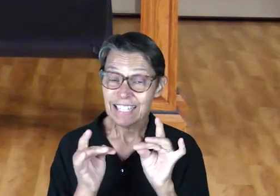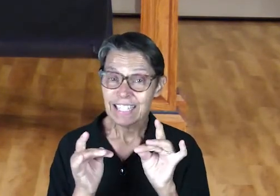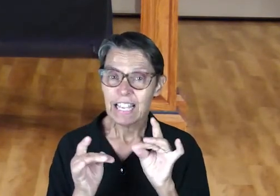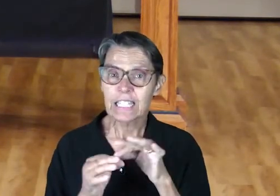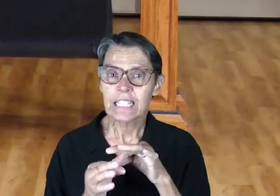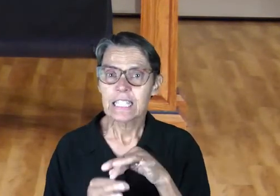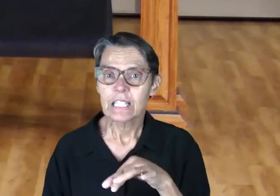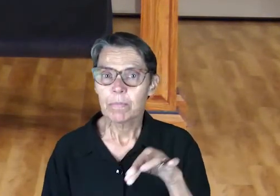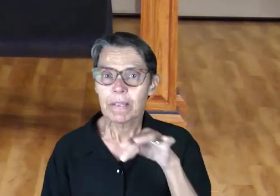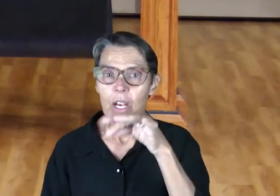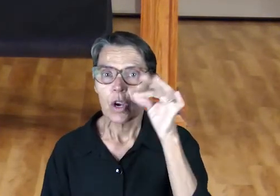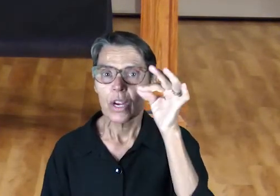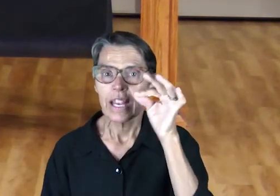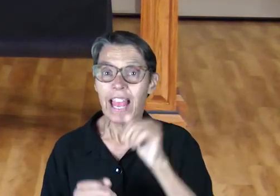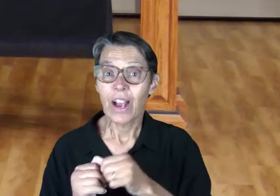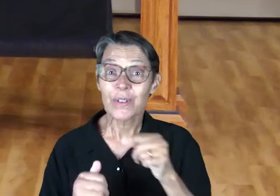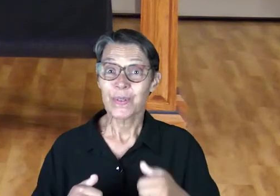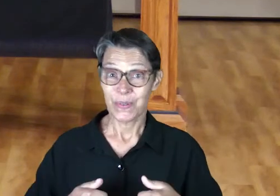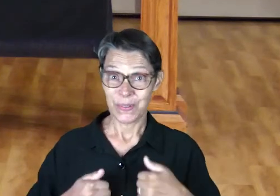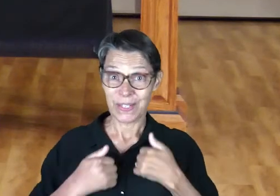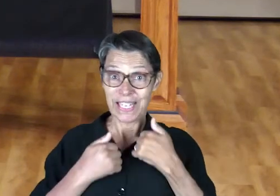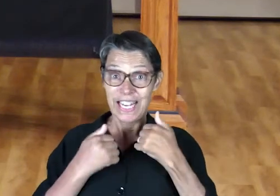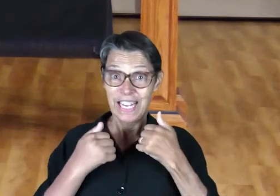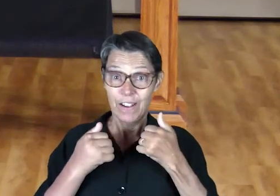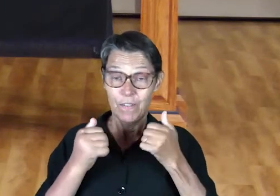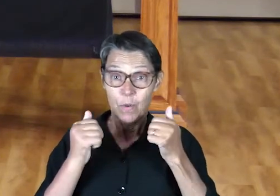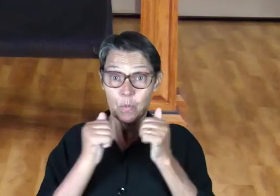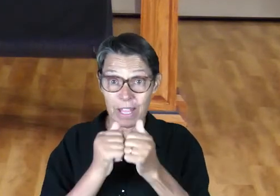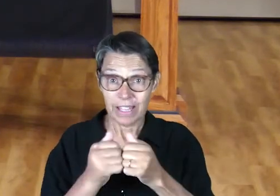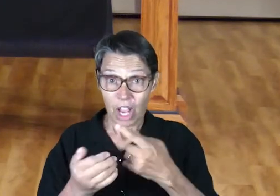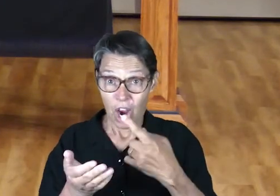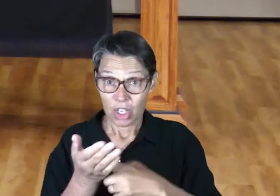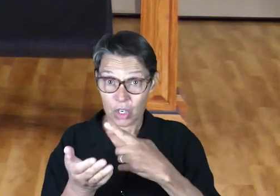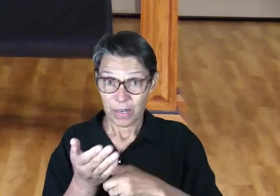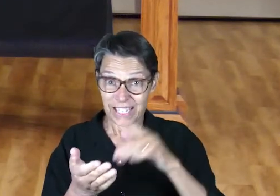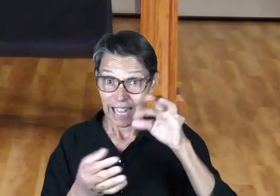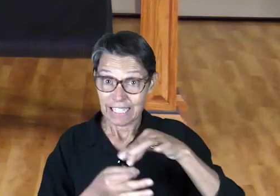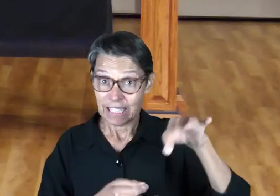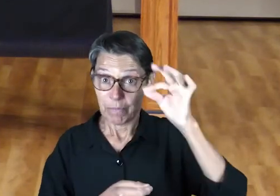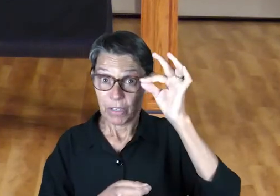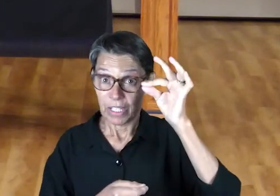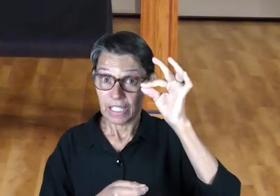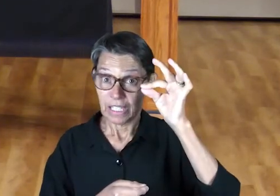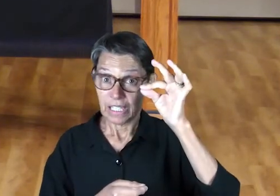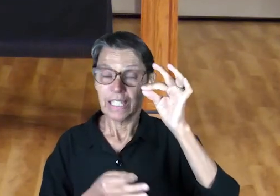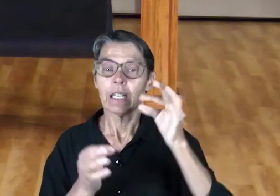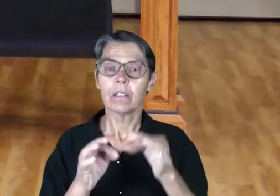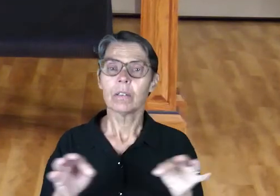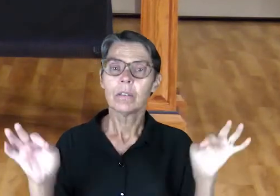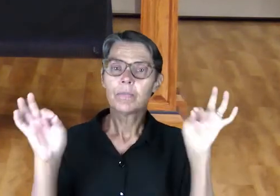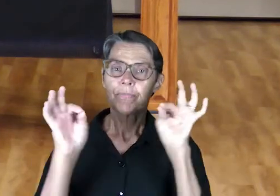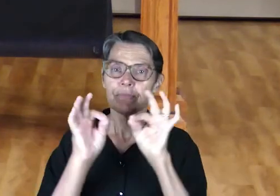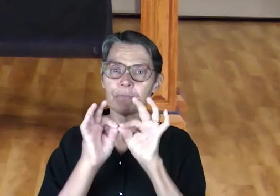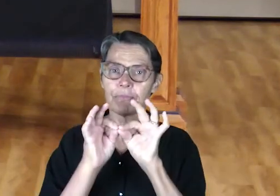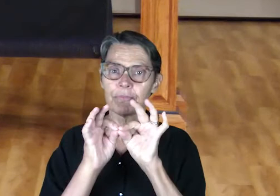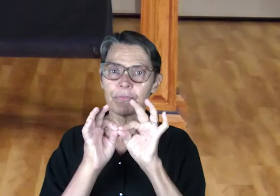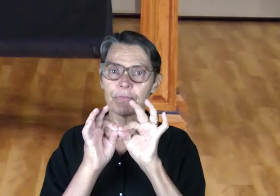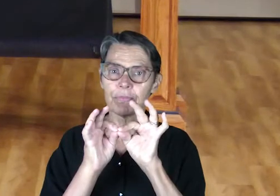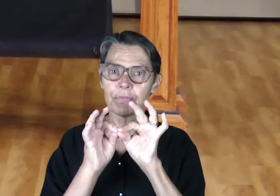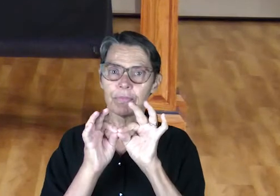is, it's the spirit with which you live in the midst of that arguing that makes a difference.